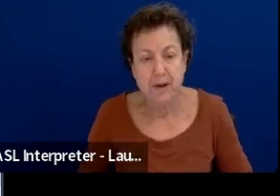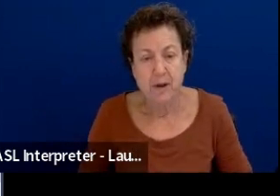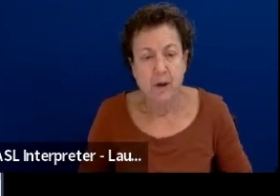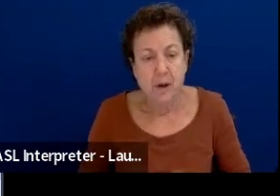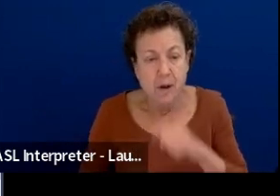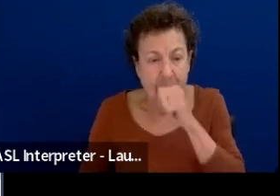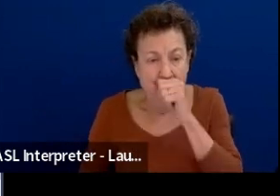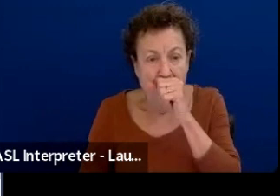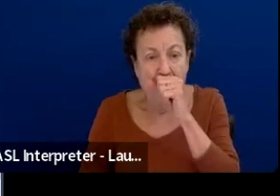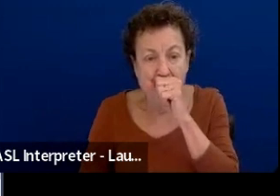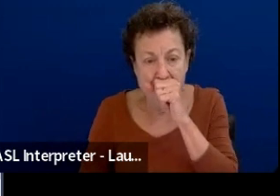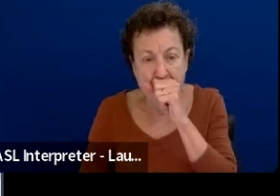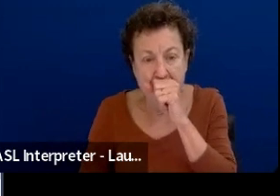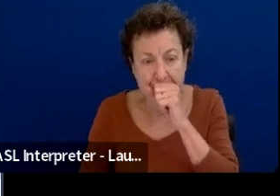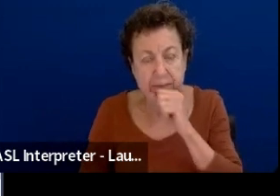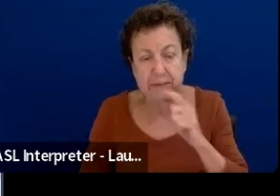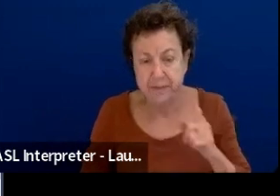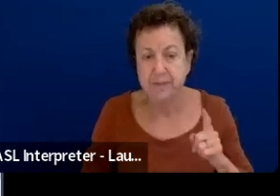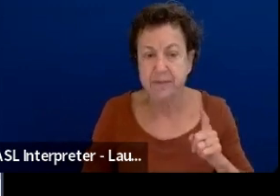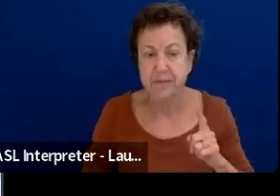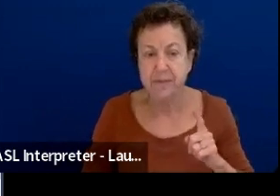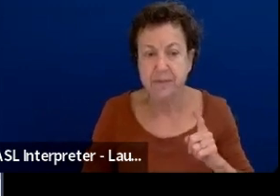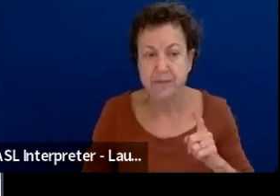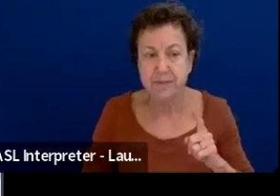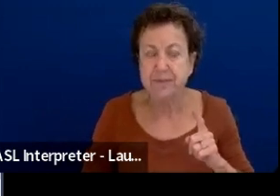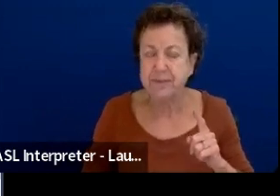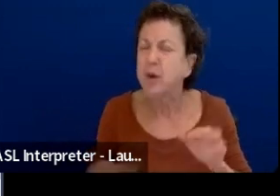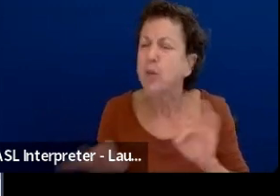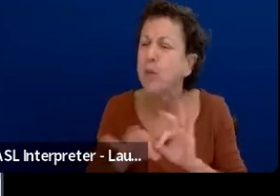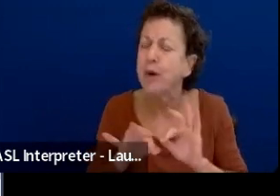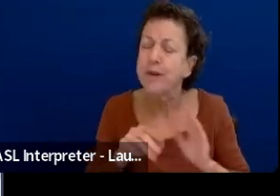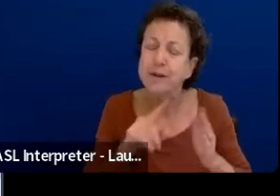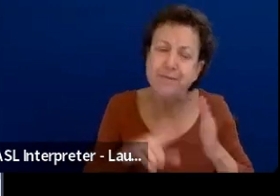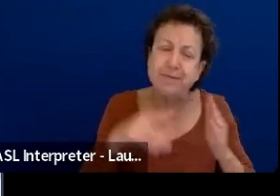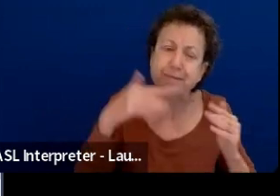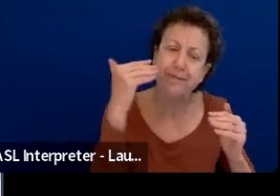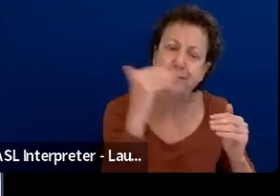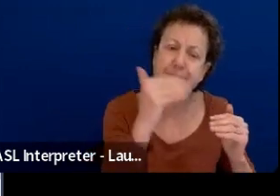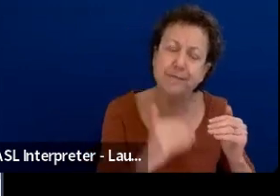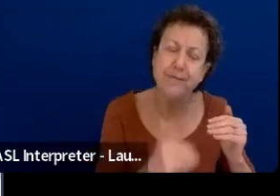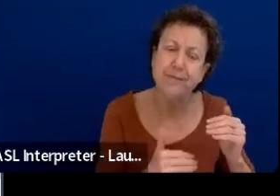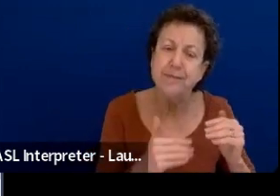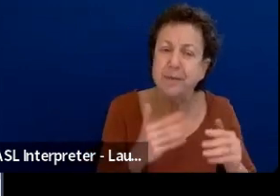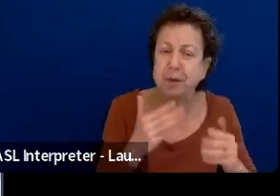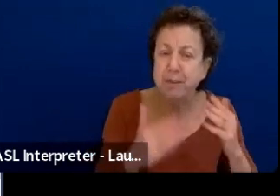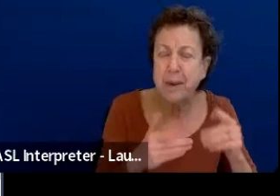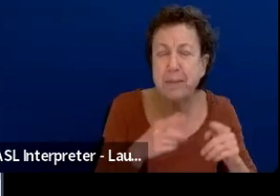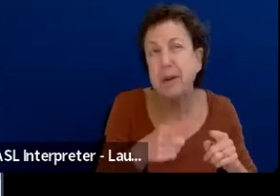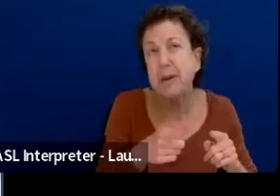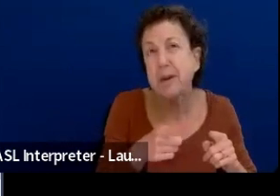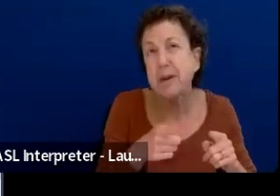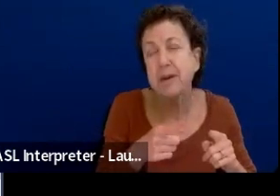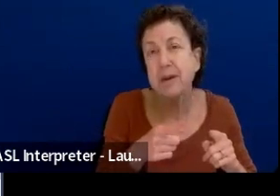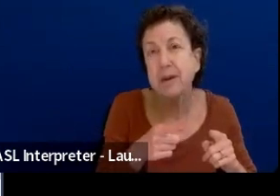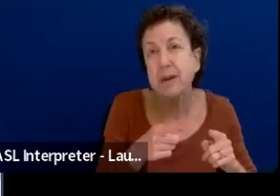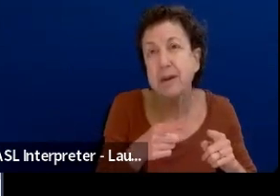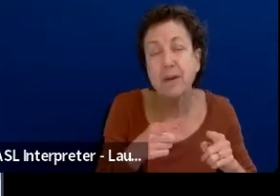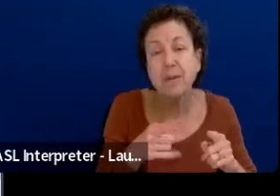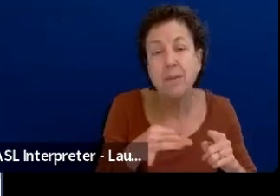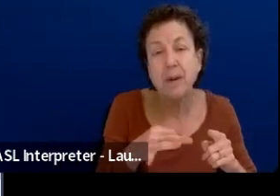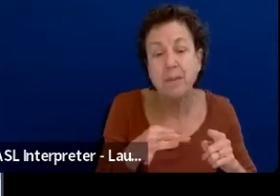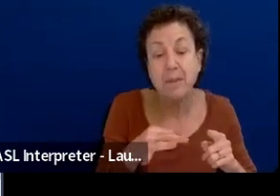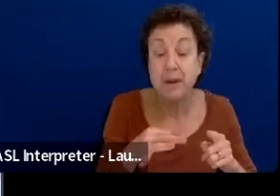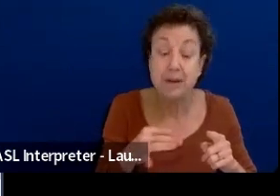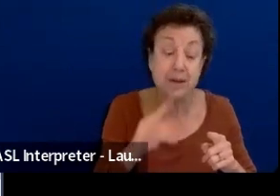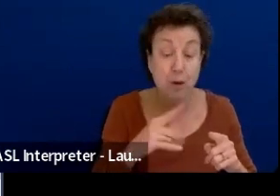so it is helpful to look at this from time to time, especially if you've uh, compiled an